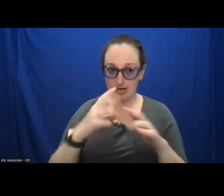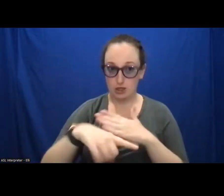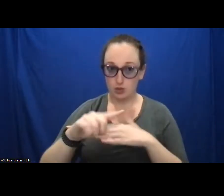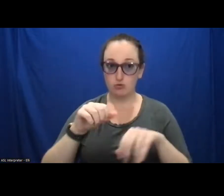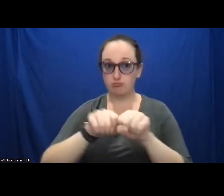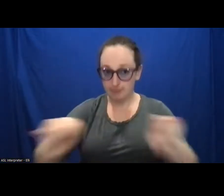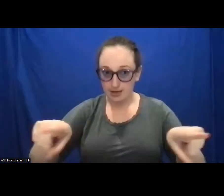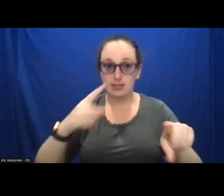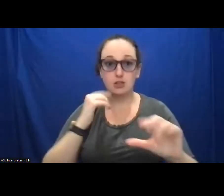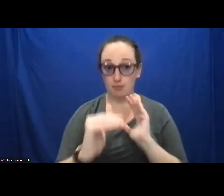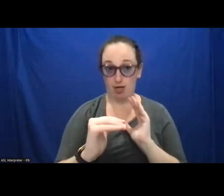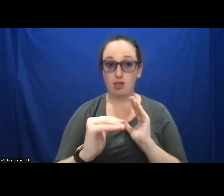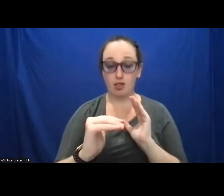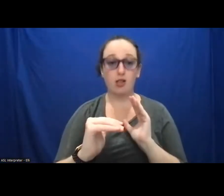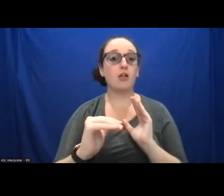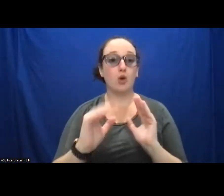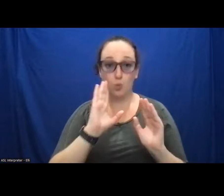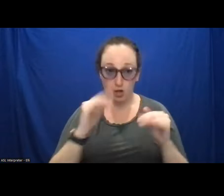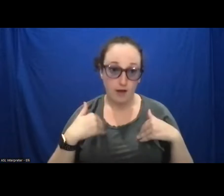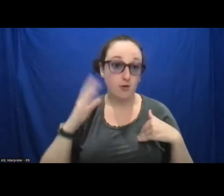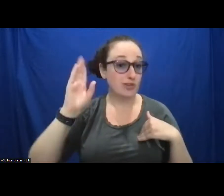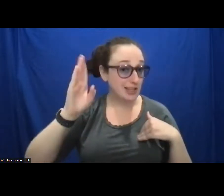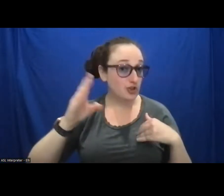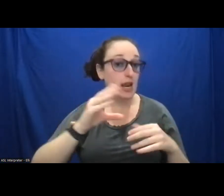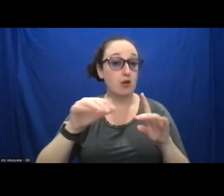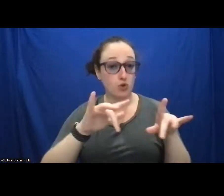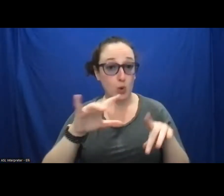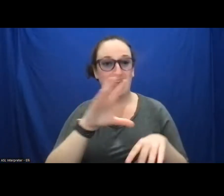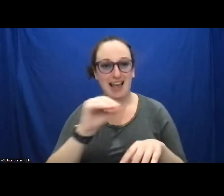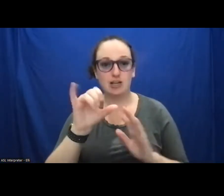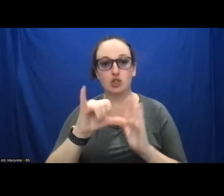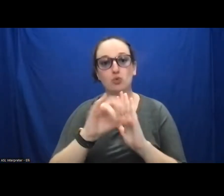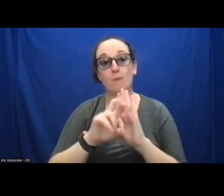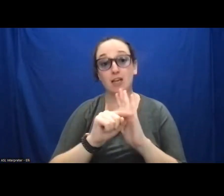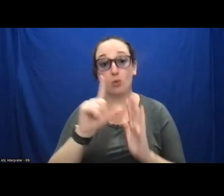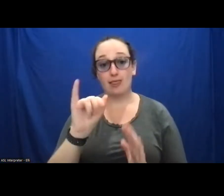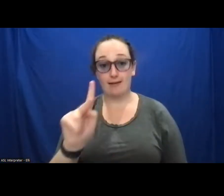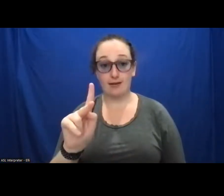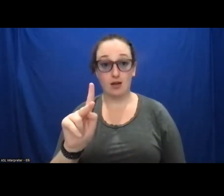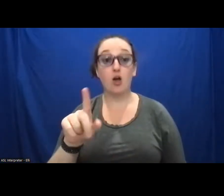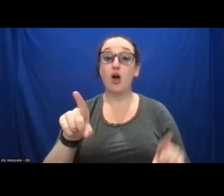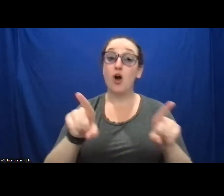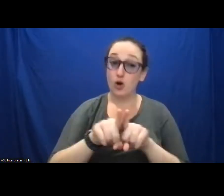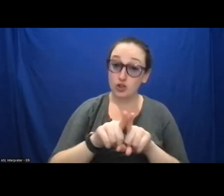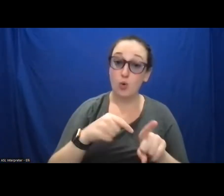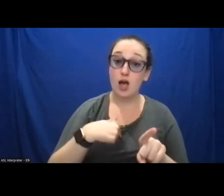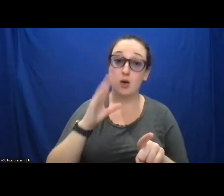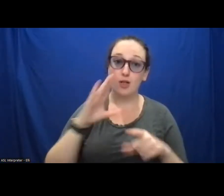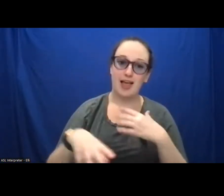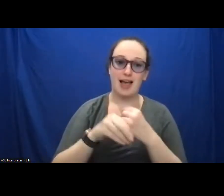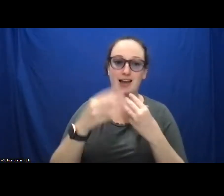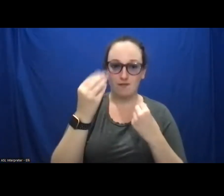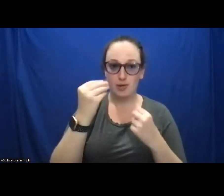So yes, you can look for that, and you can, I will put our info count in the email for info count in here as well. So